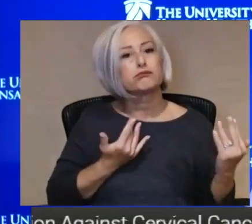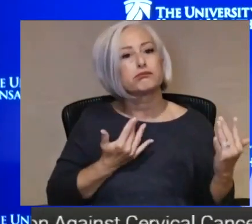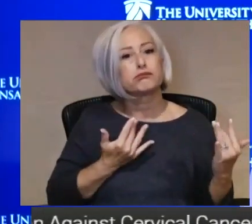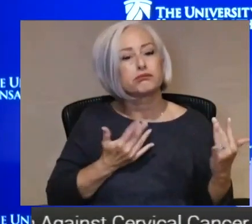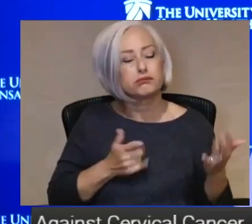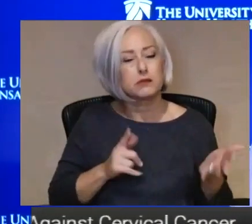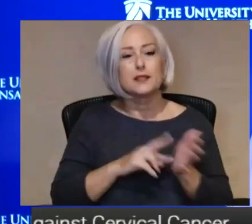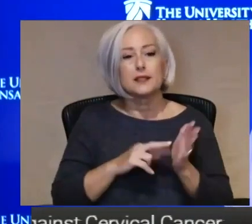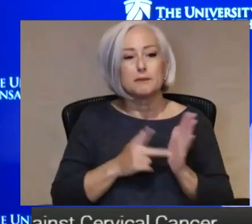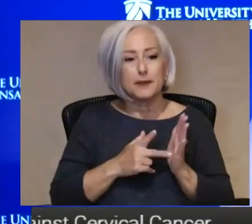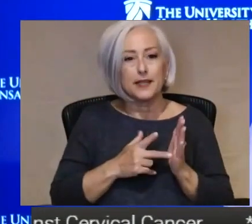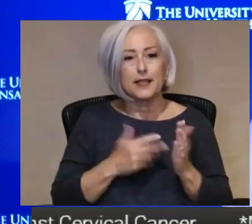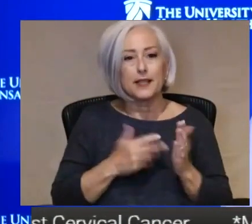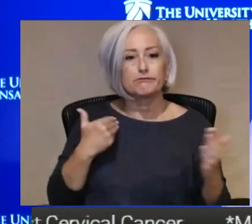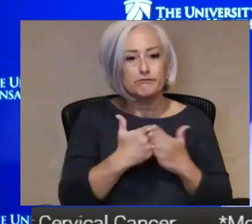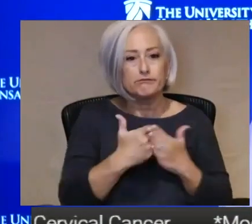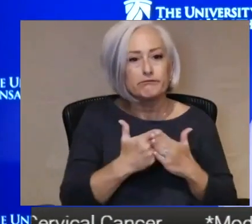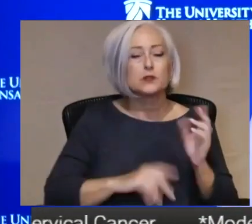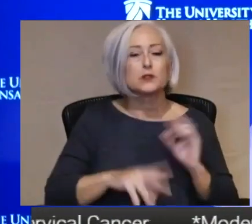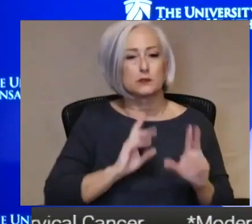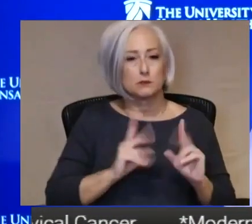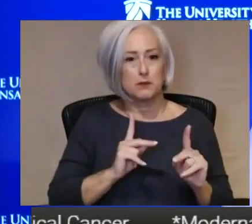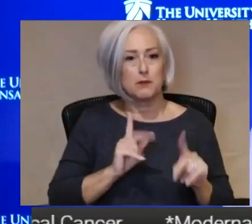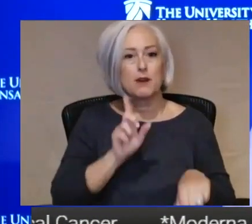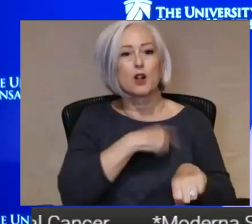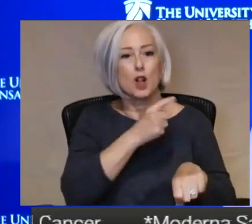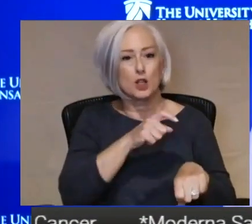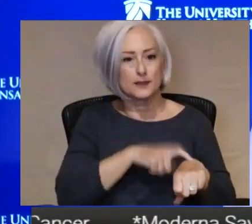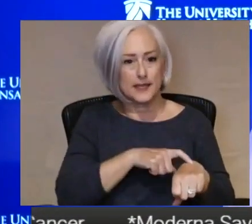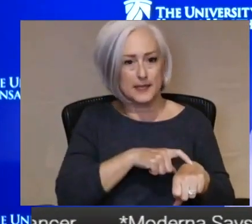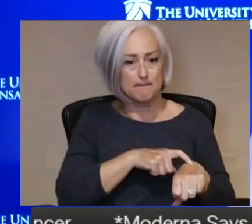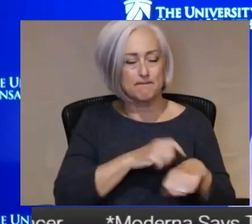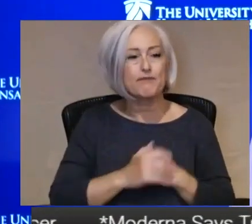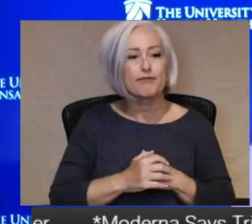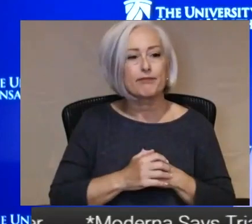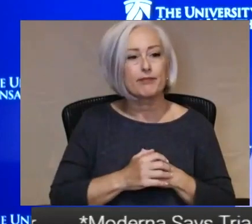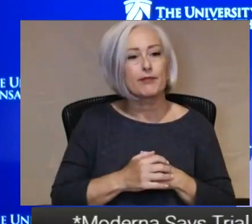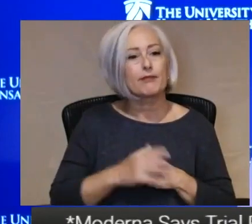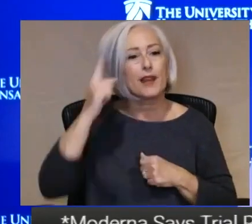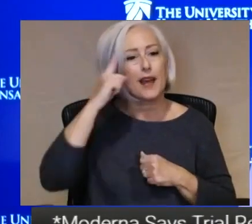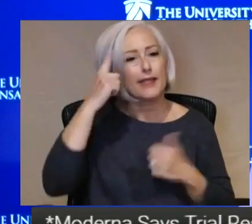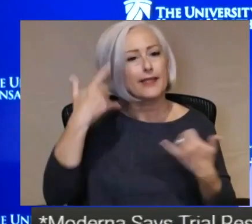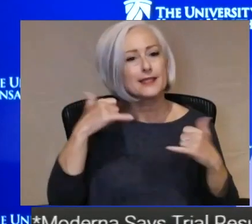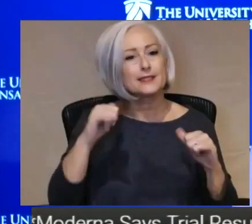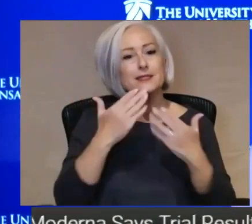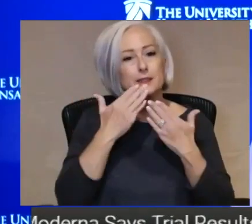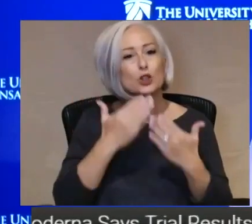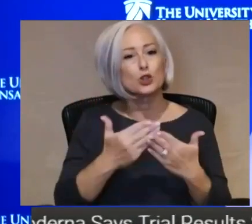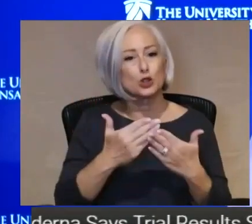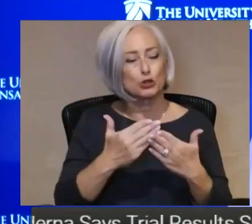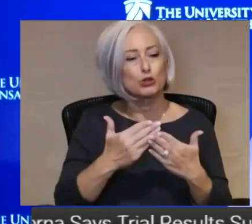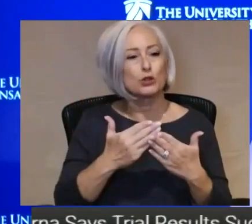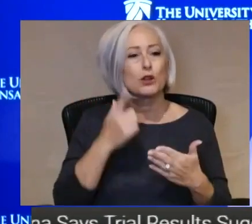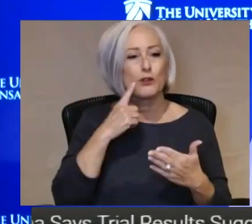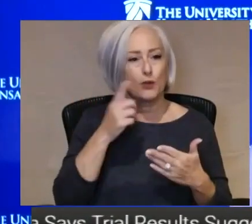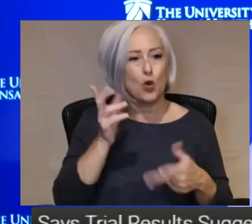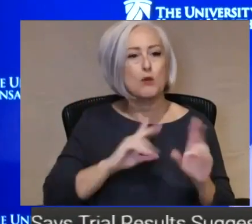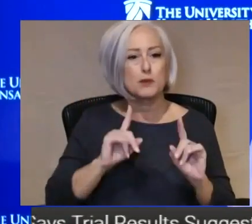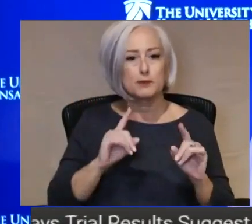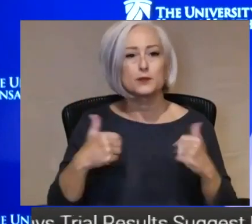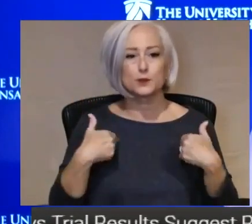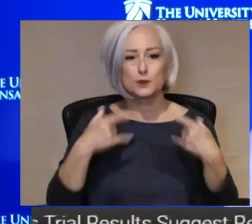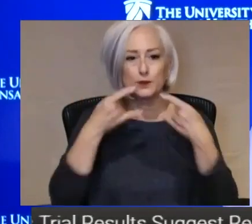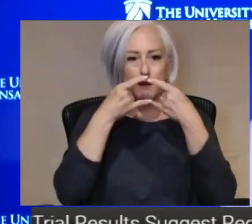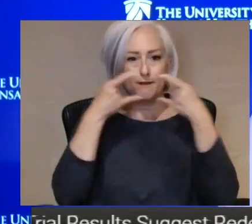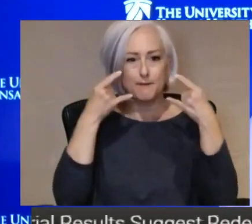or in those areas for quite some time. I think it's still very good practice, individual practice, to put the mask on as soon as you get